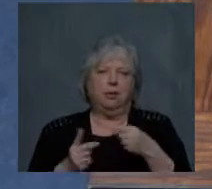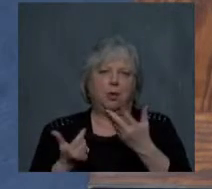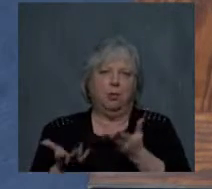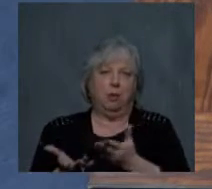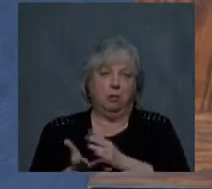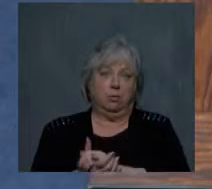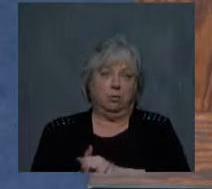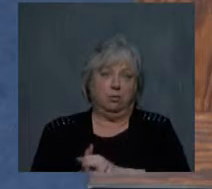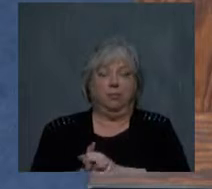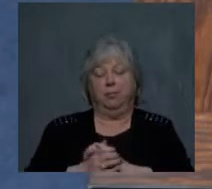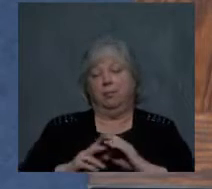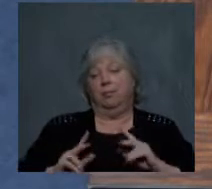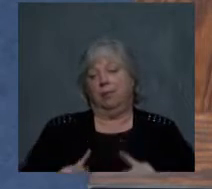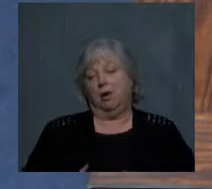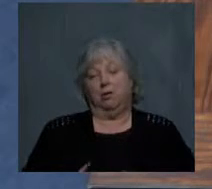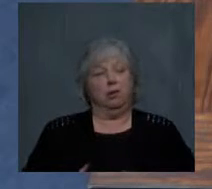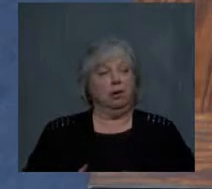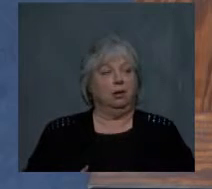situation. Personally,